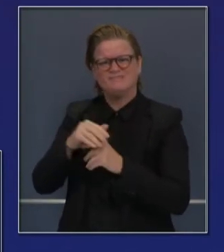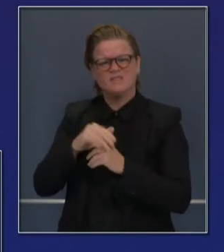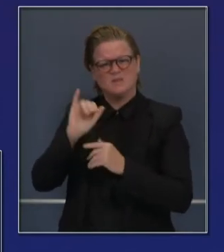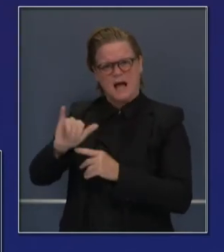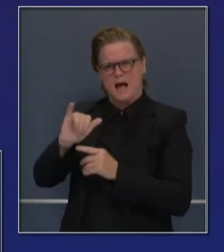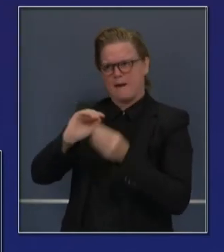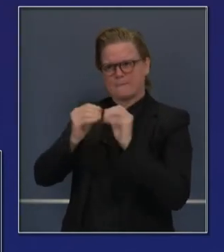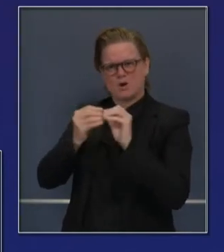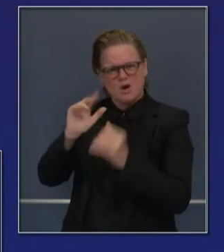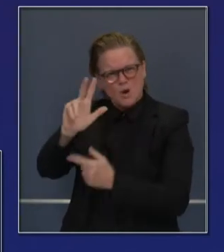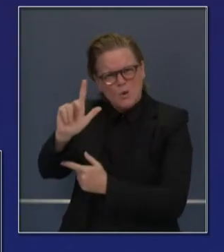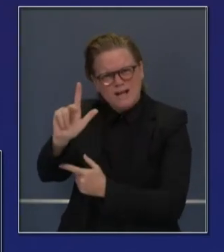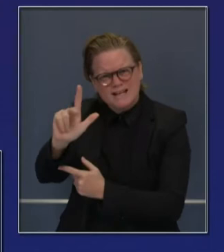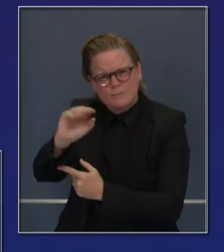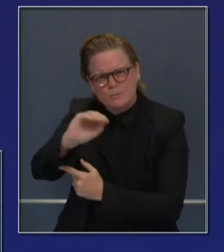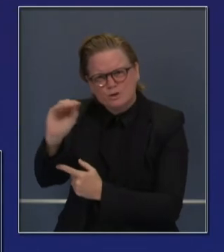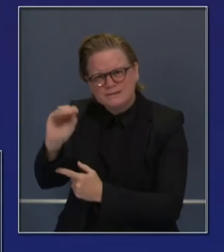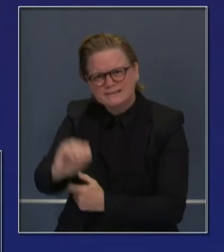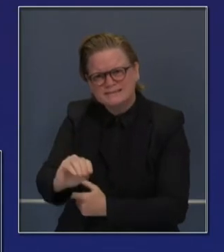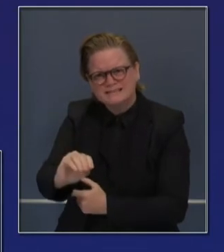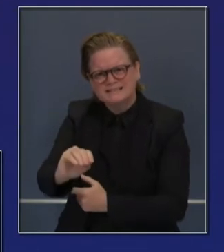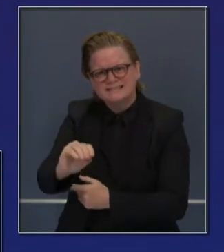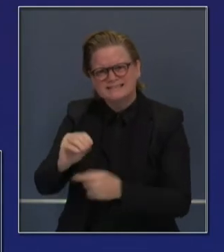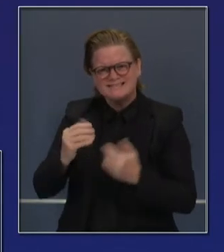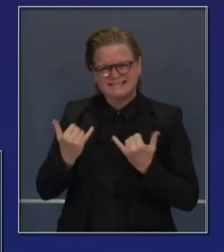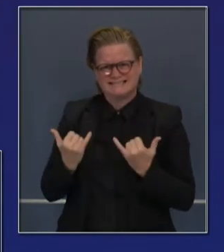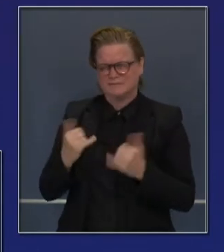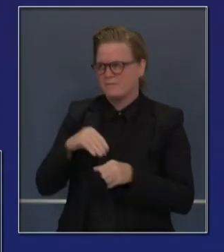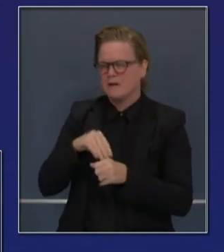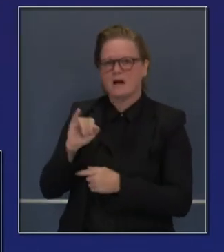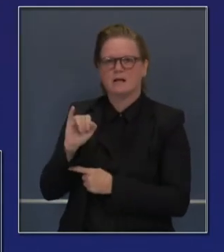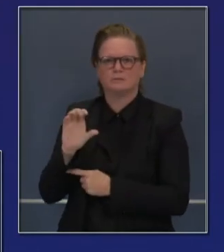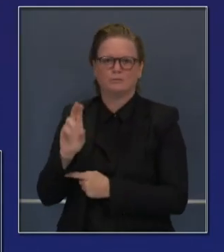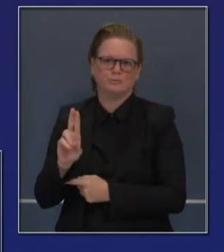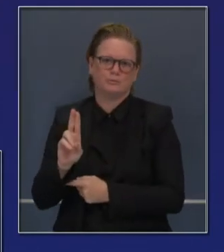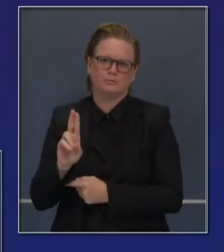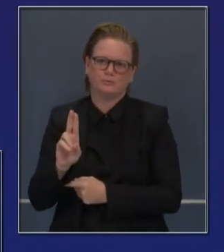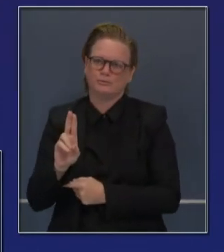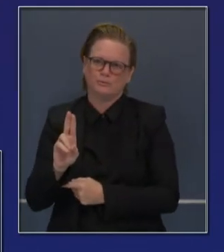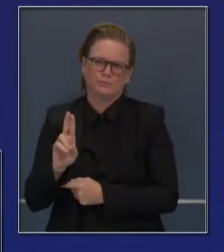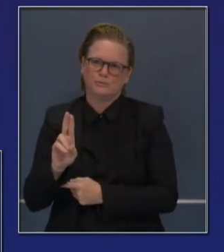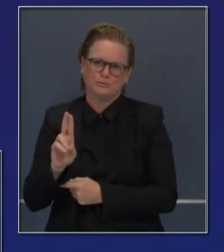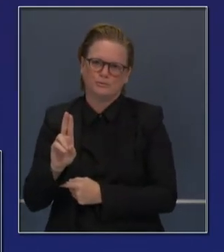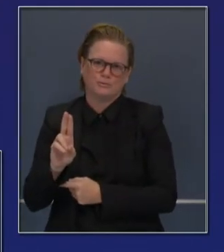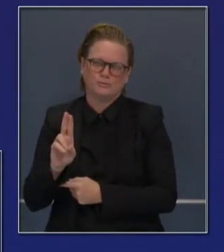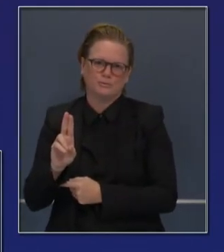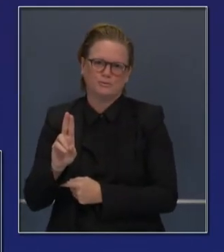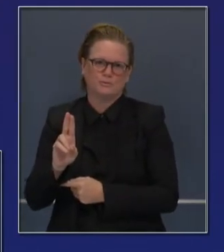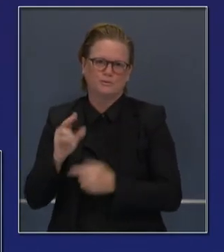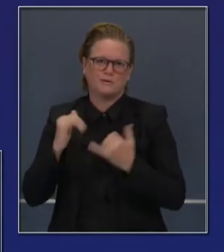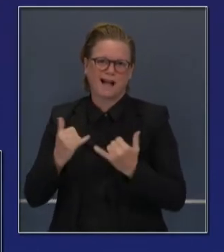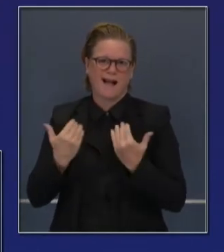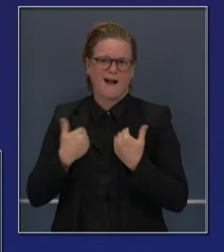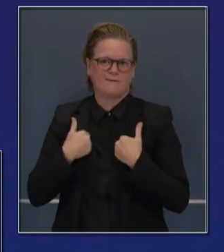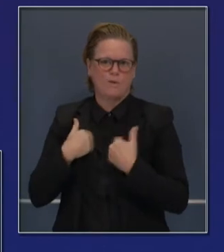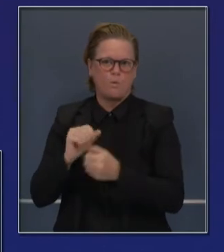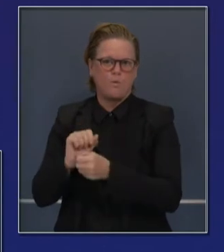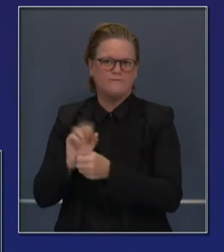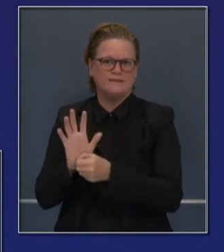of those that are currently in our ICU care system currently have tested positive